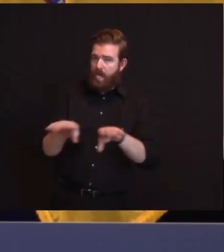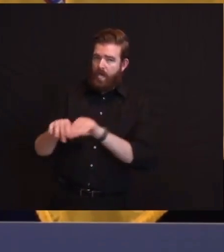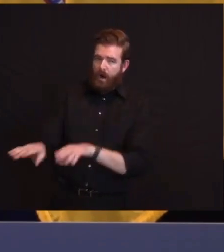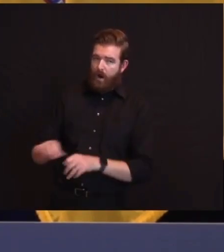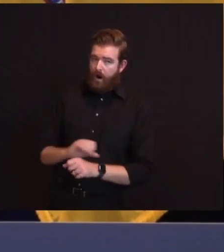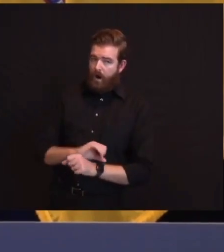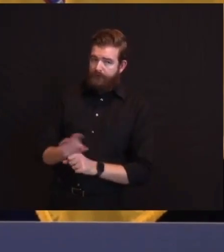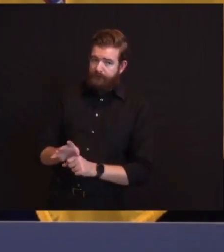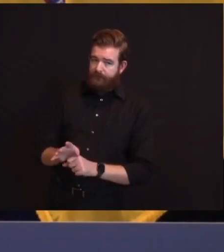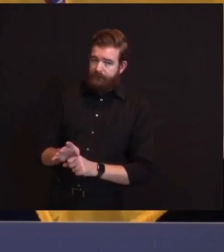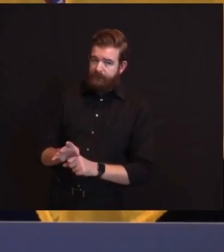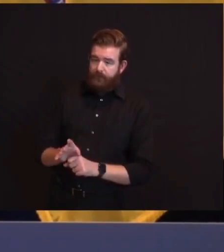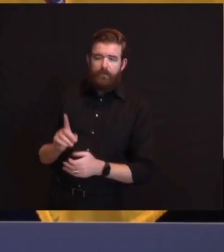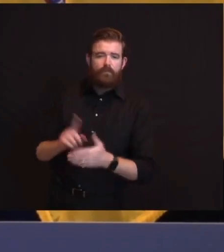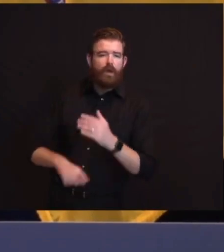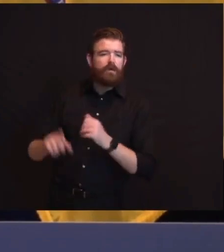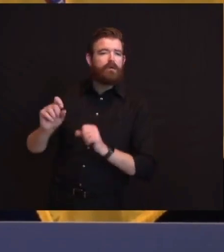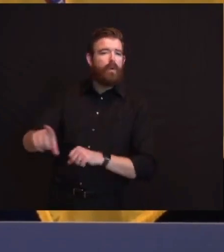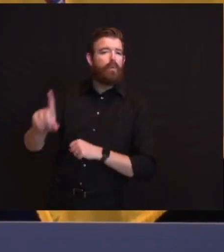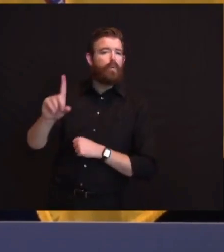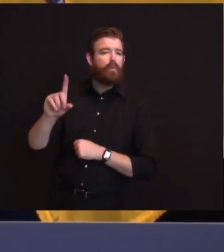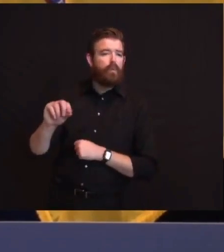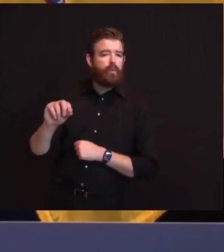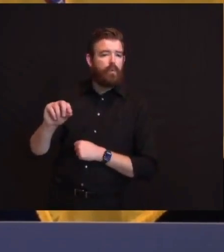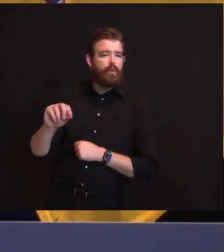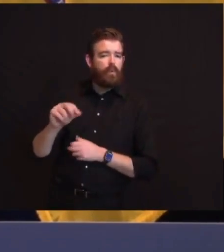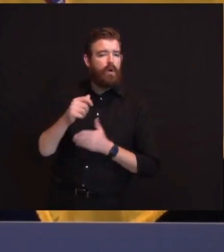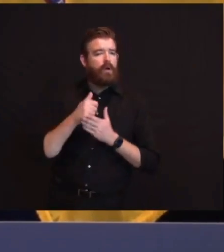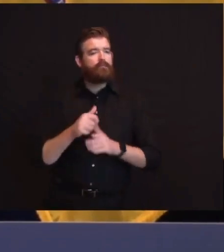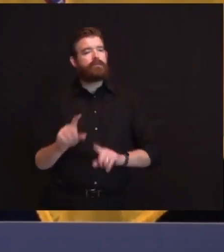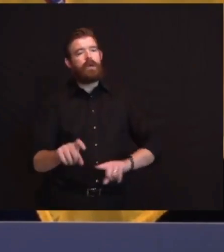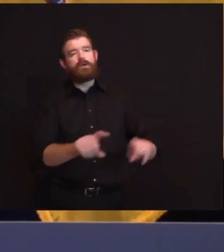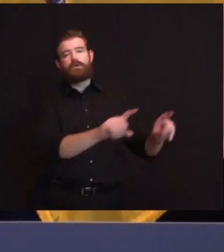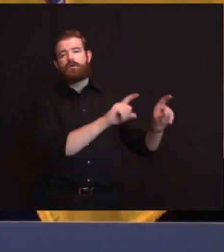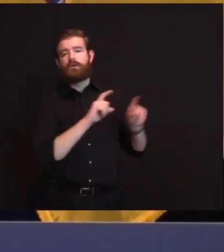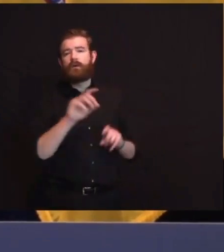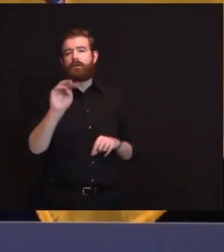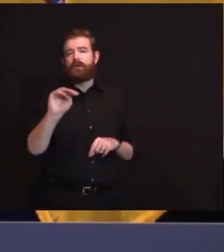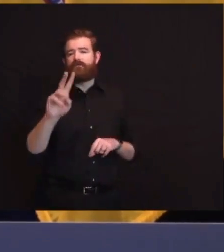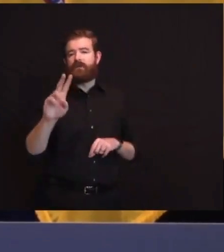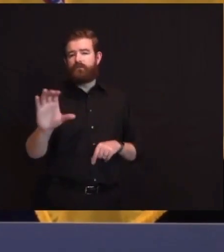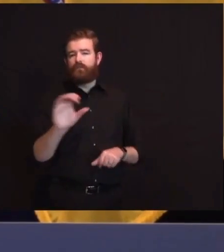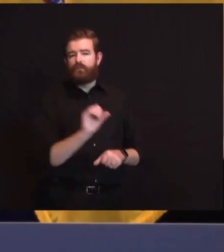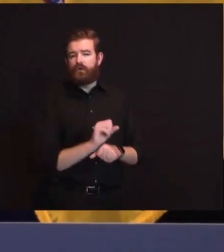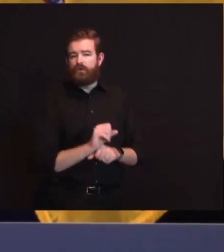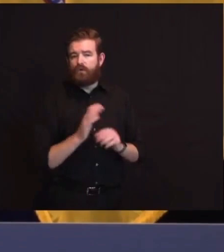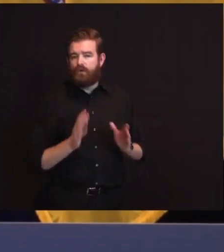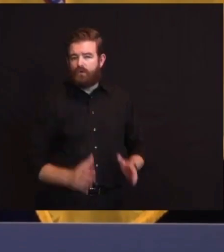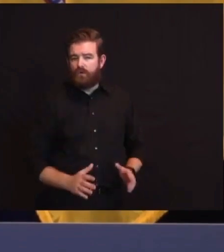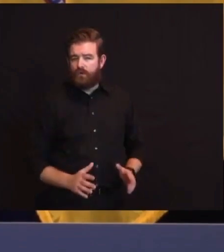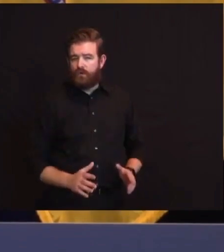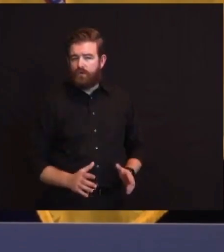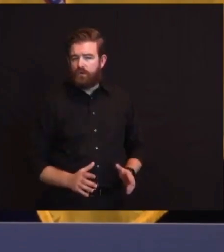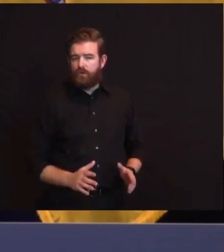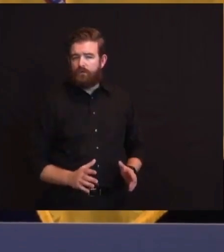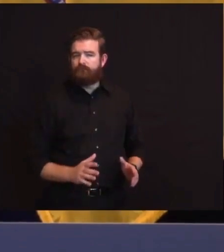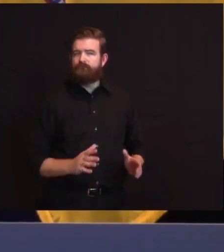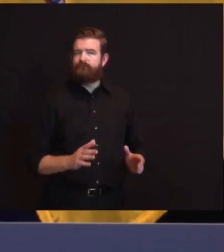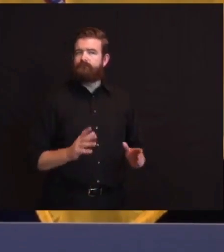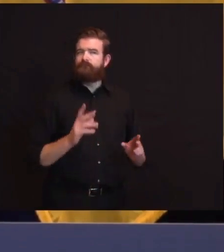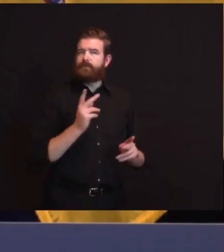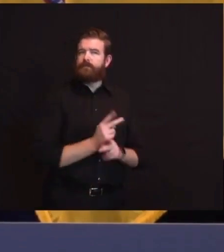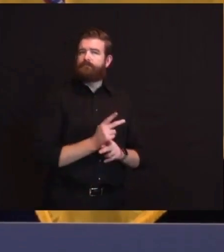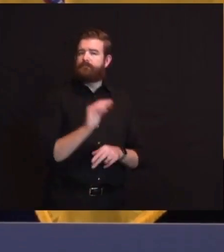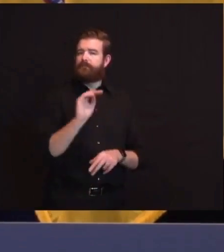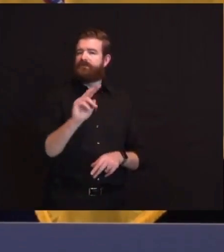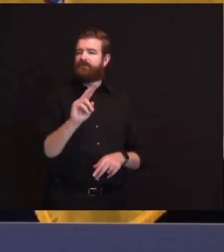protect and test agency workers so the MVC can keep all its locations open? All good questions. On ACA, I mean,